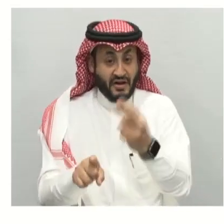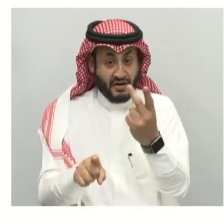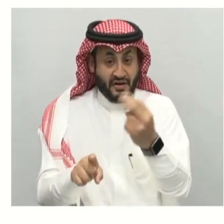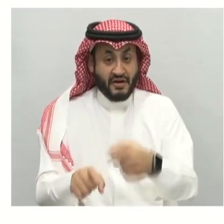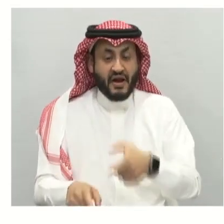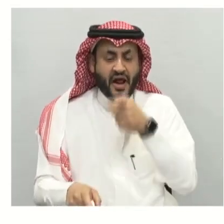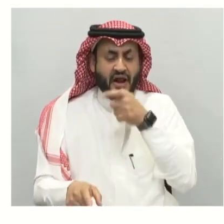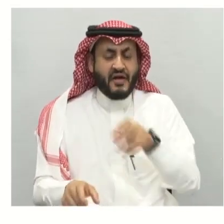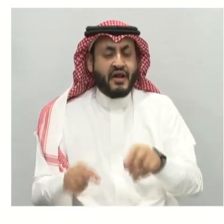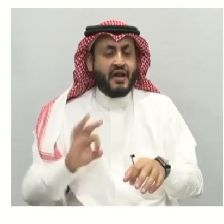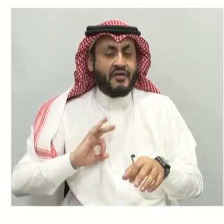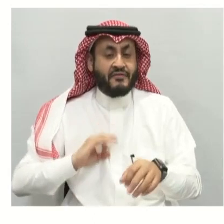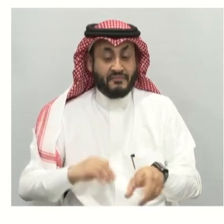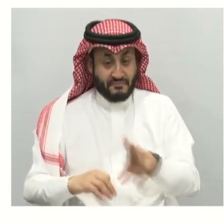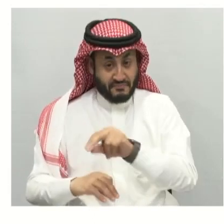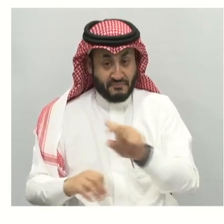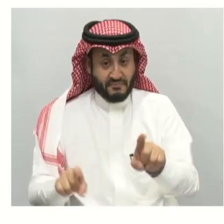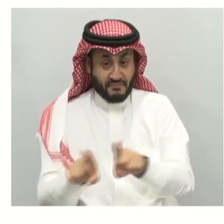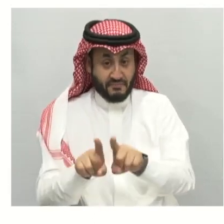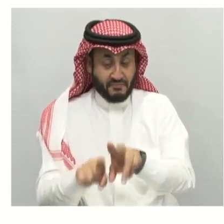to look forward to. We sure do.